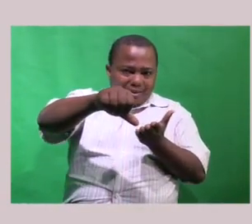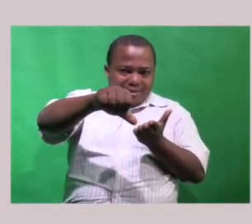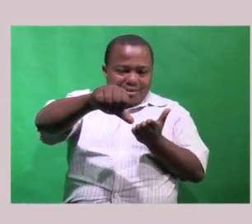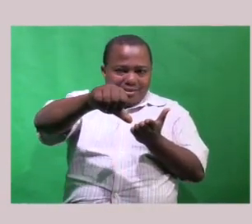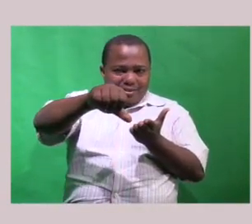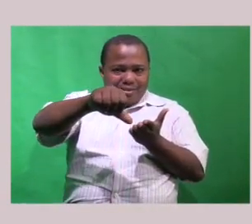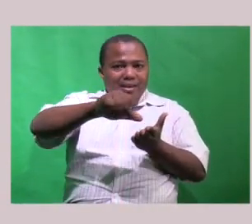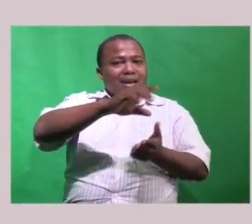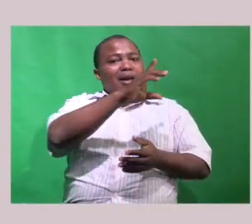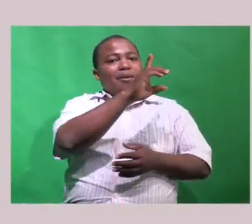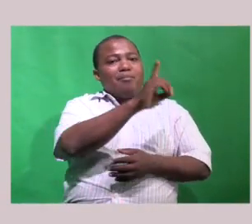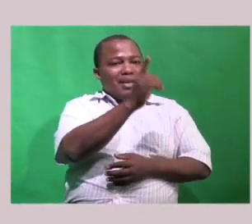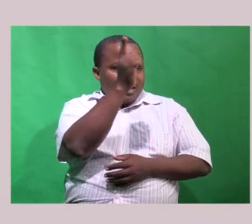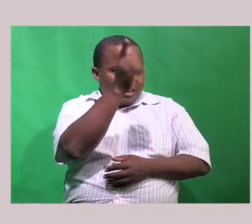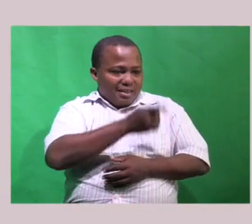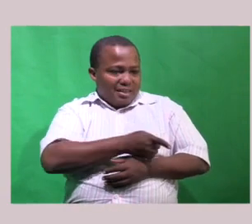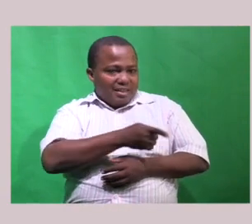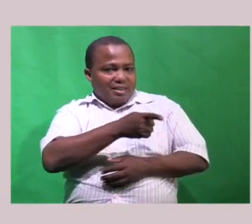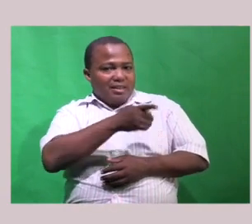BD